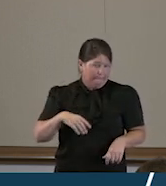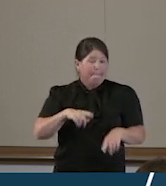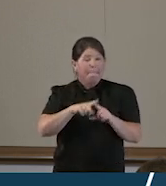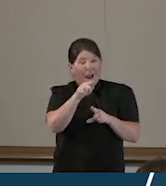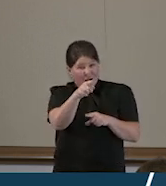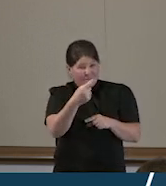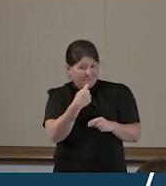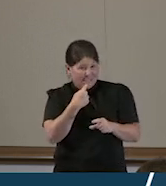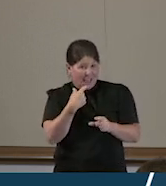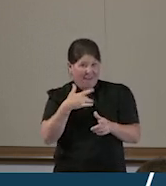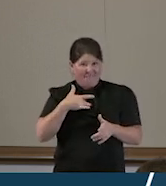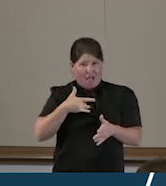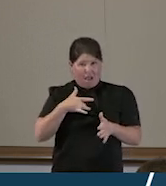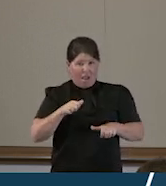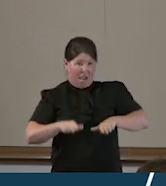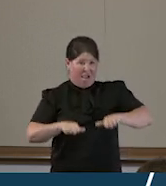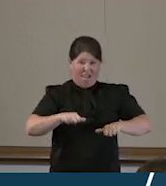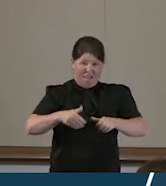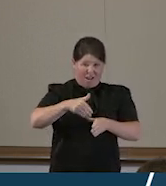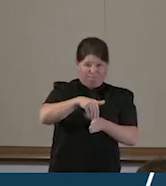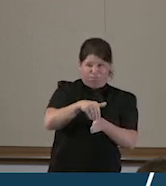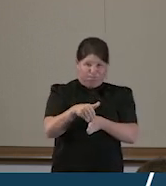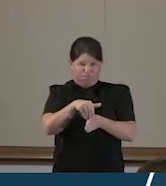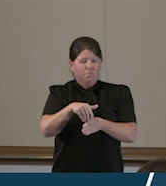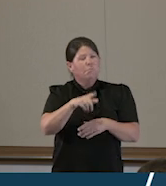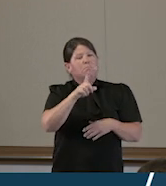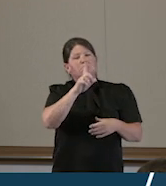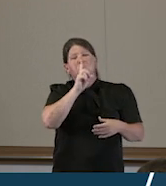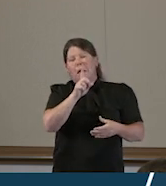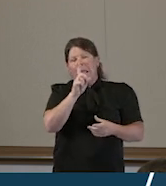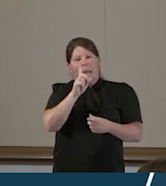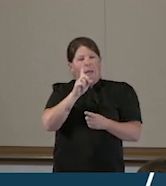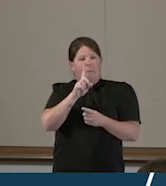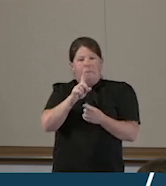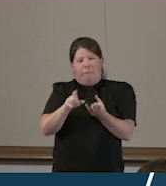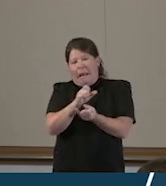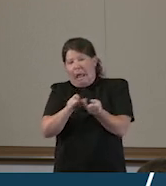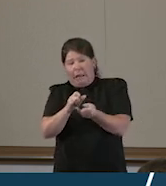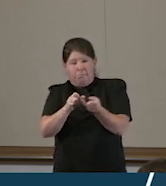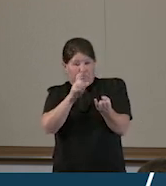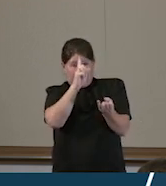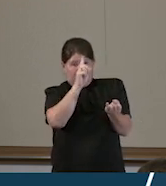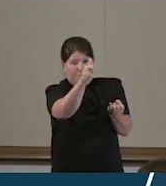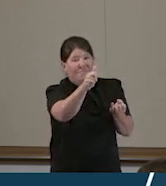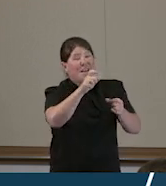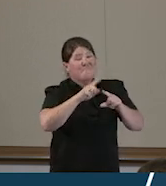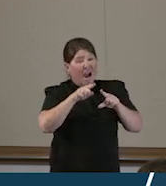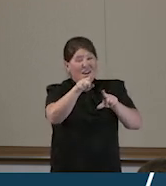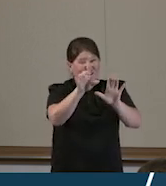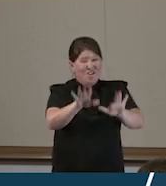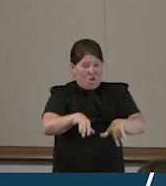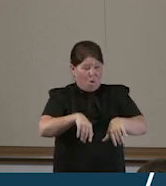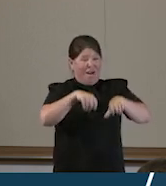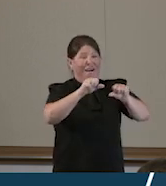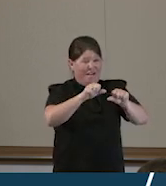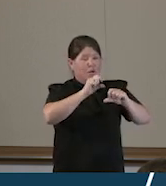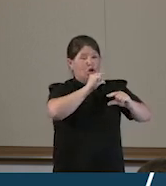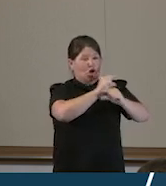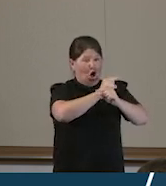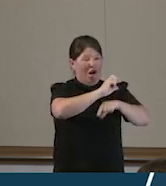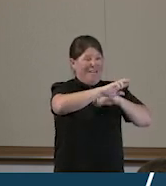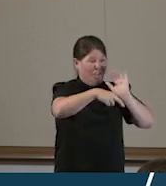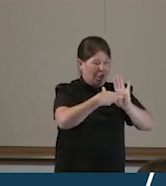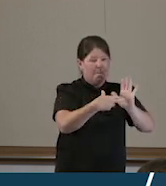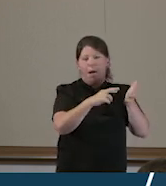again, it is really up to you. But know that once you take guardianship, you are taking their rights away. And it